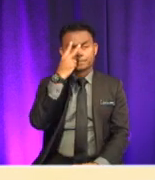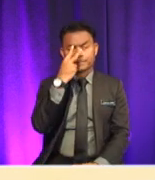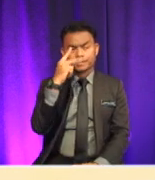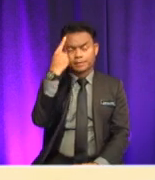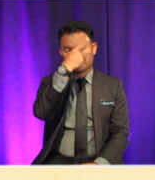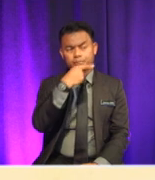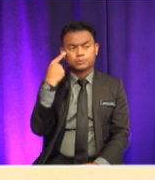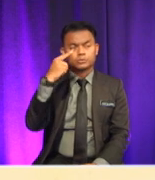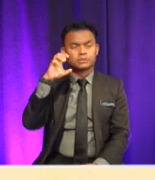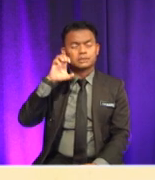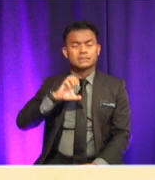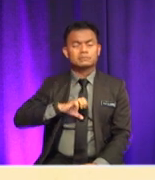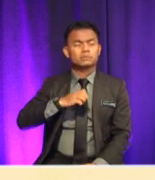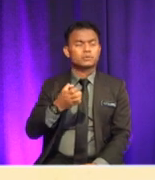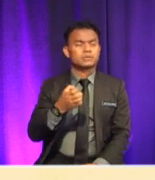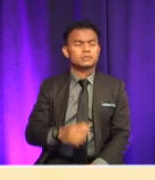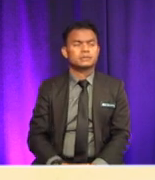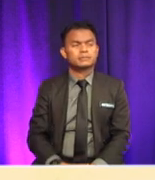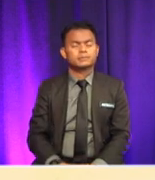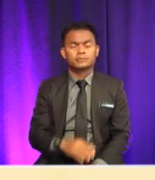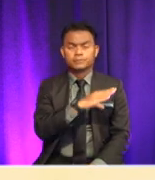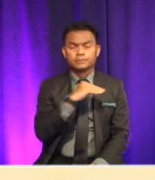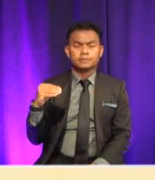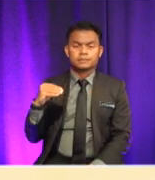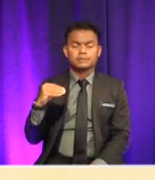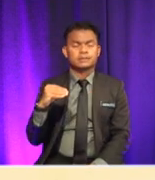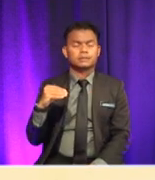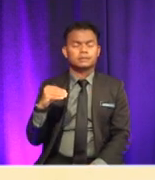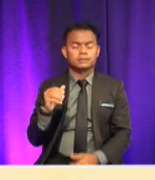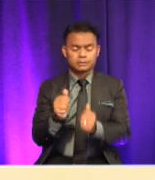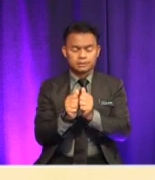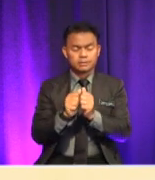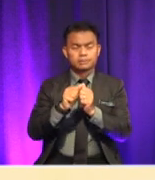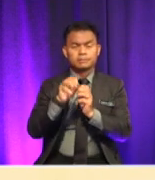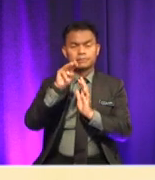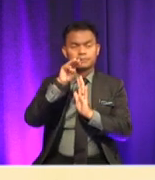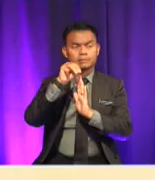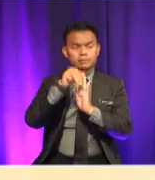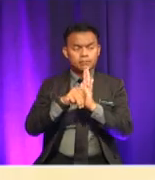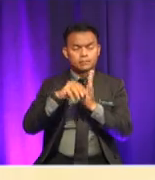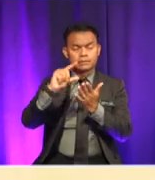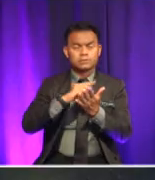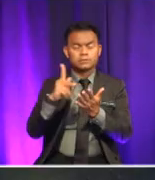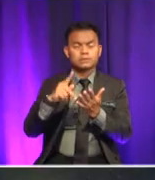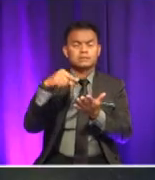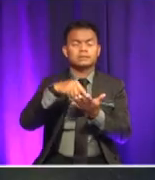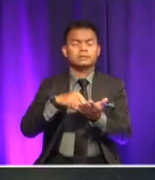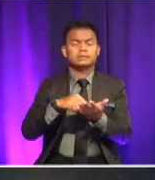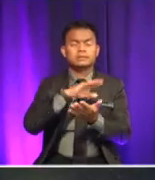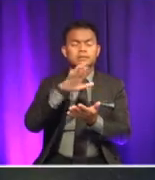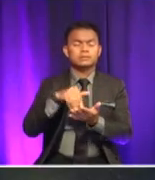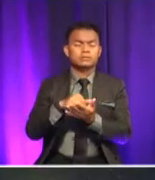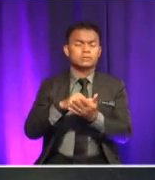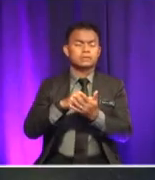and bewildered. And she remains silent. Using this, once students have already highlighted this, this is where you start to play.